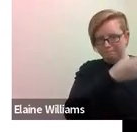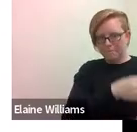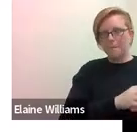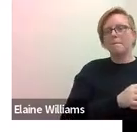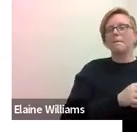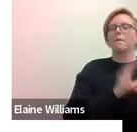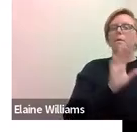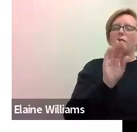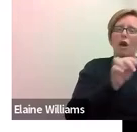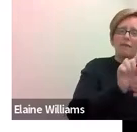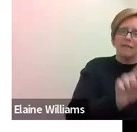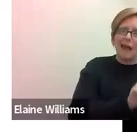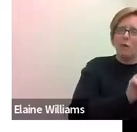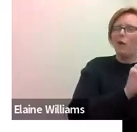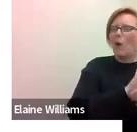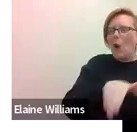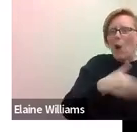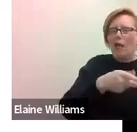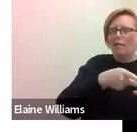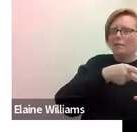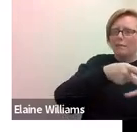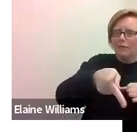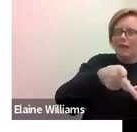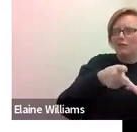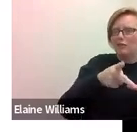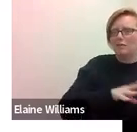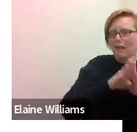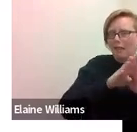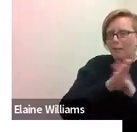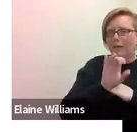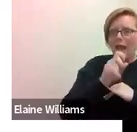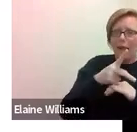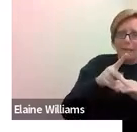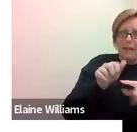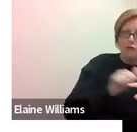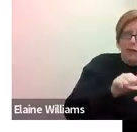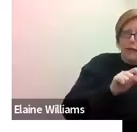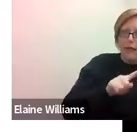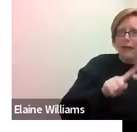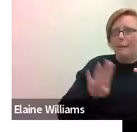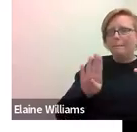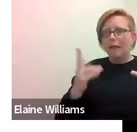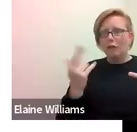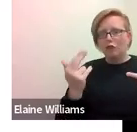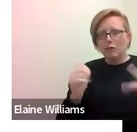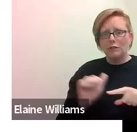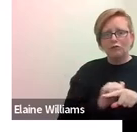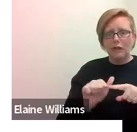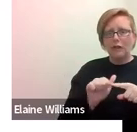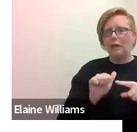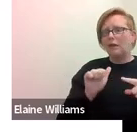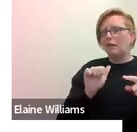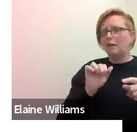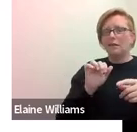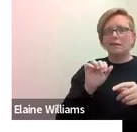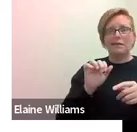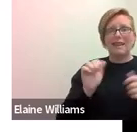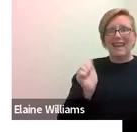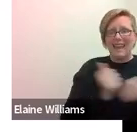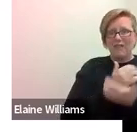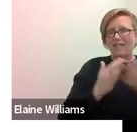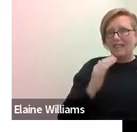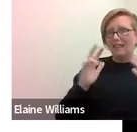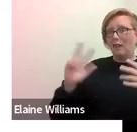office hour, all our PD, office hours, IEP training, B13 training, everything with registration links right